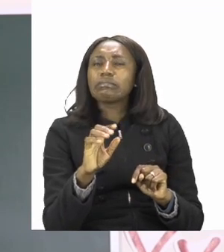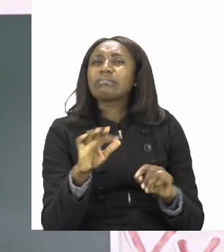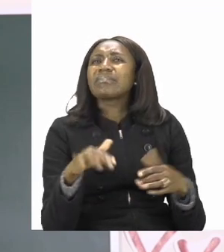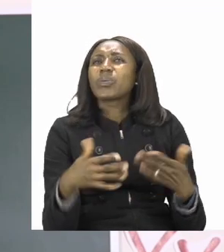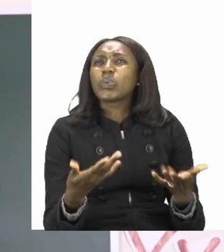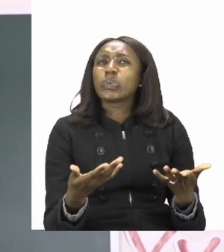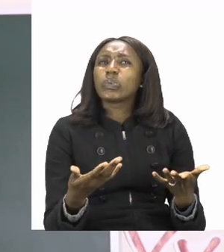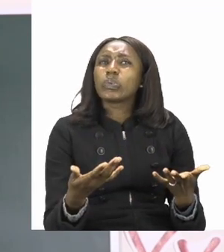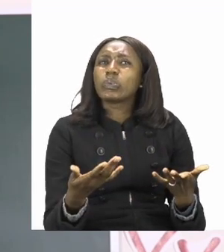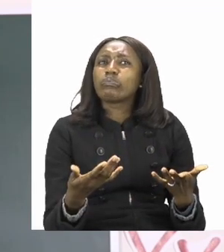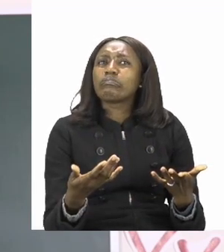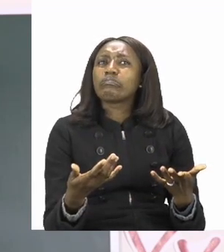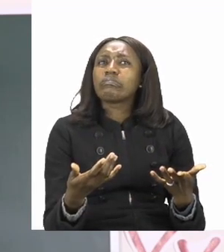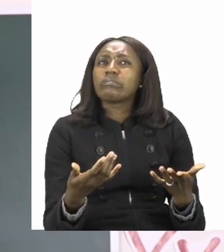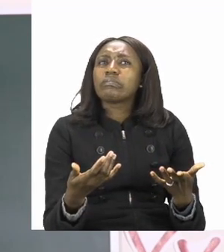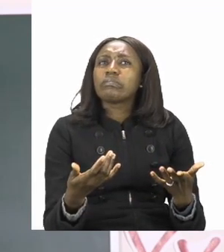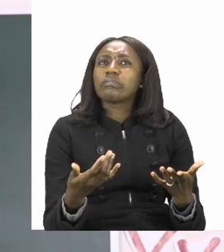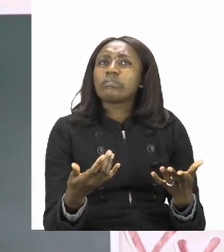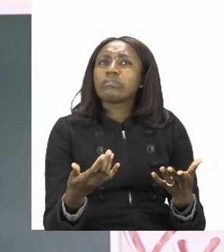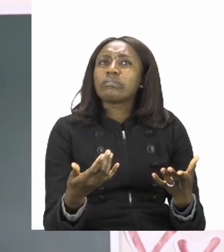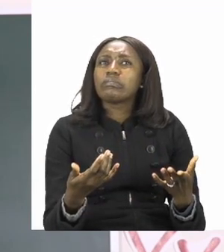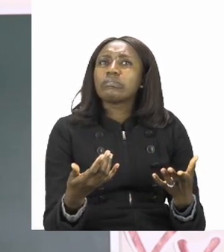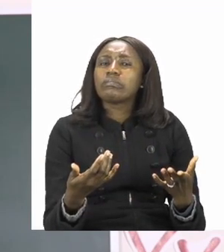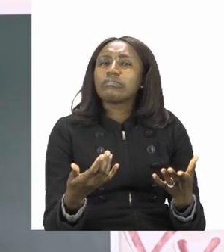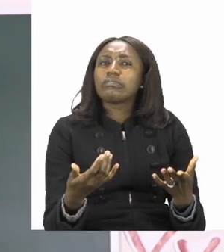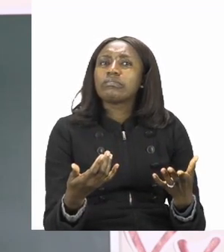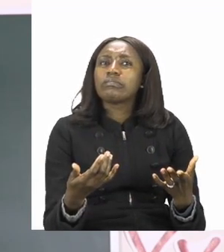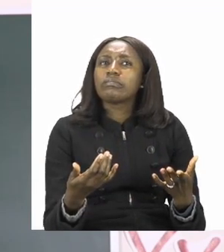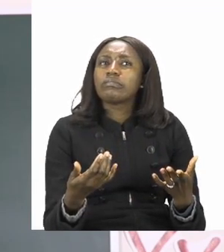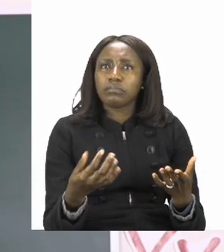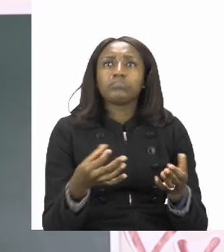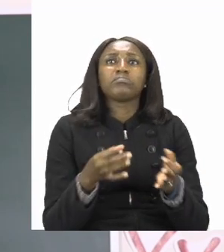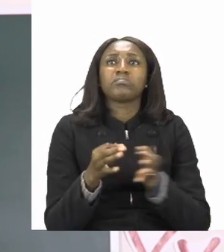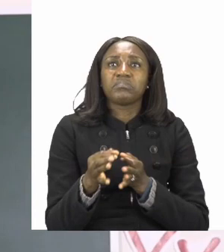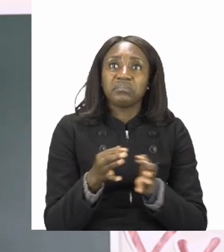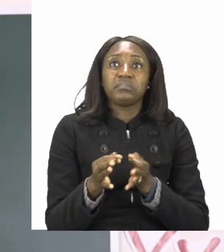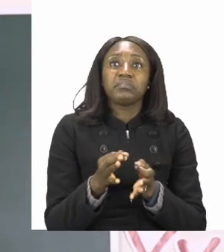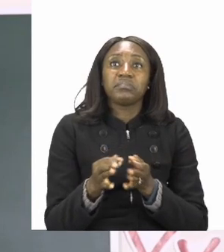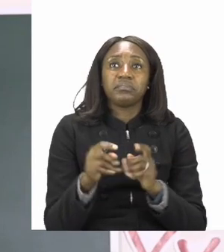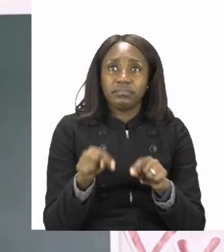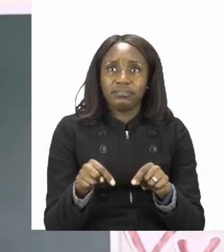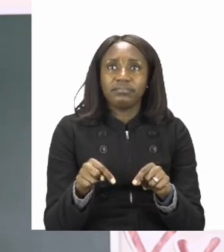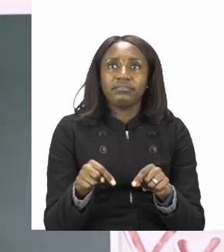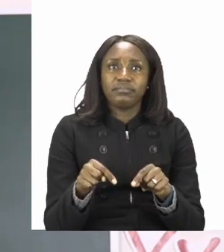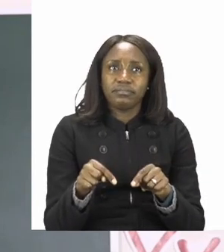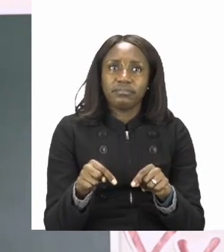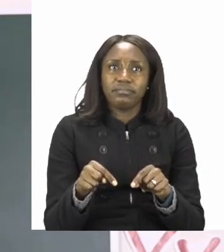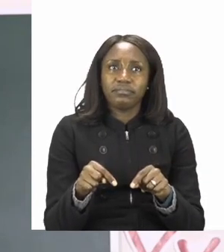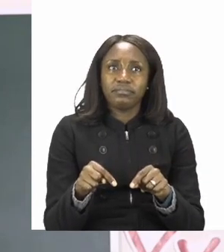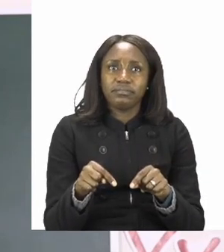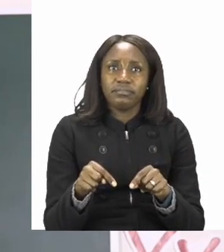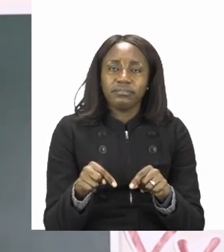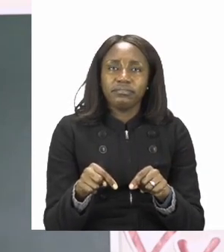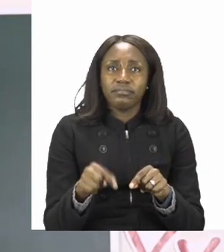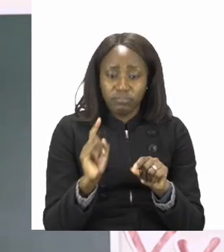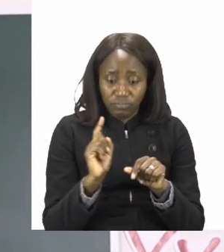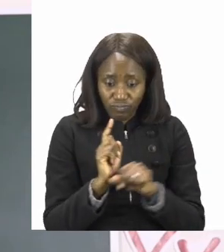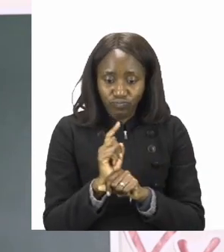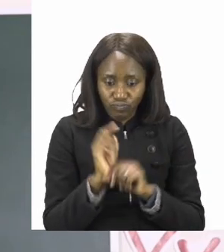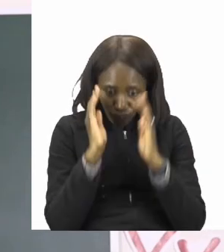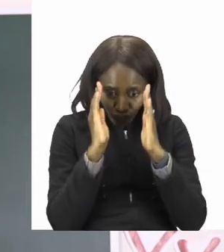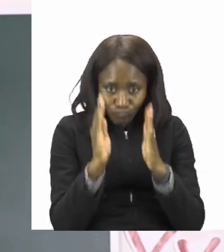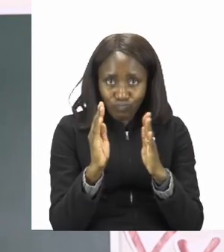on the way we started by looking for the small number, when we are subtracting, we look for the big